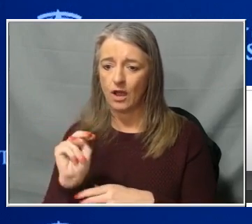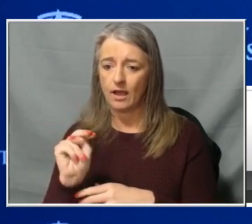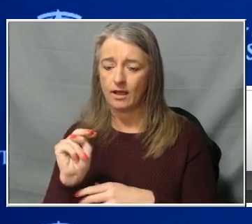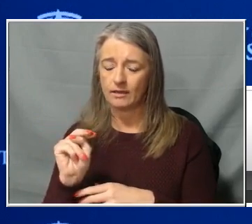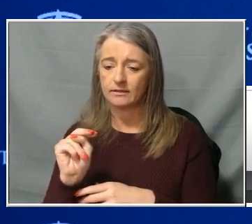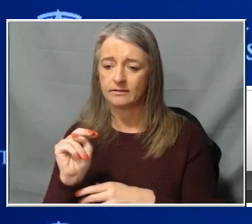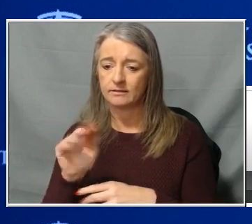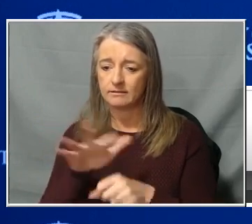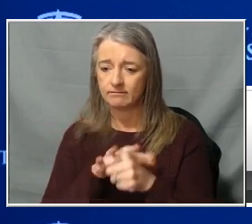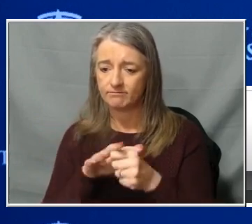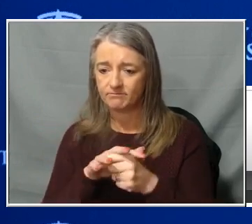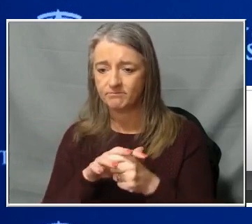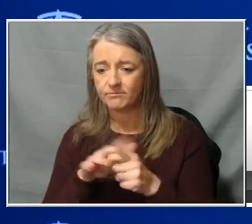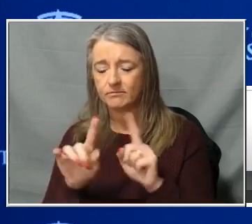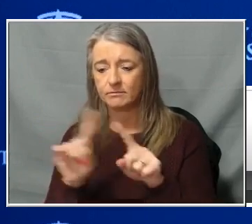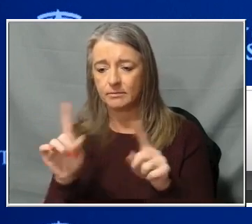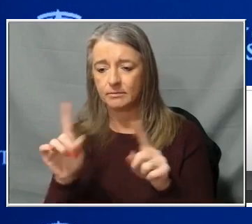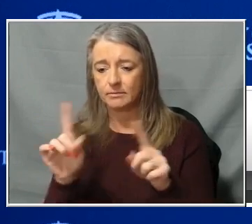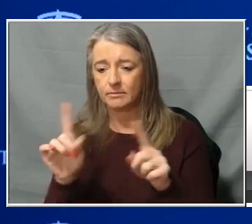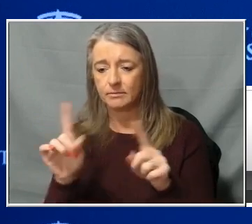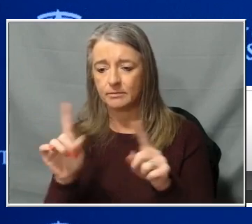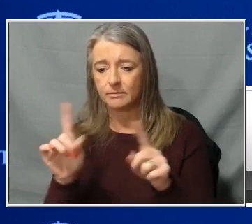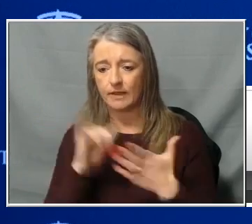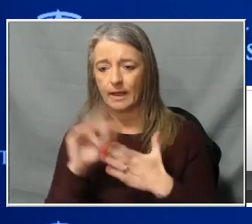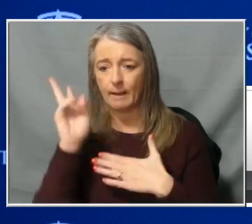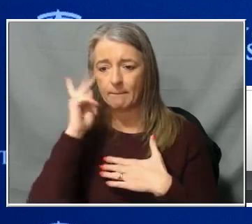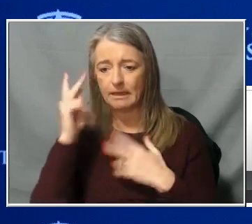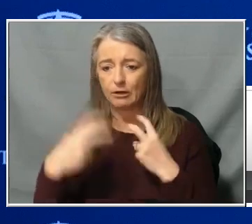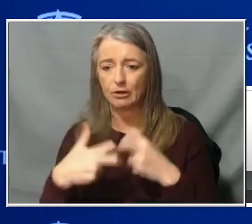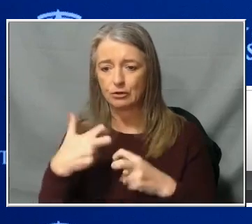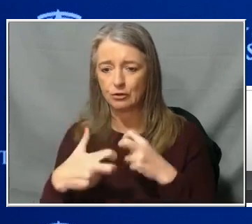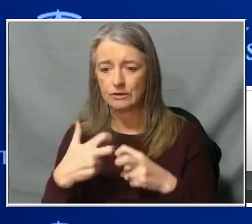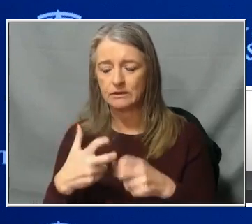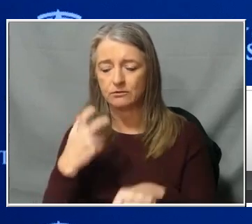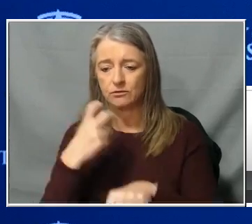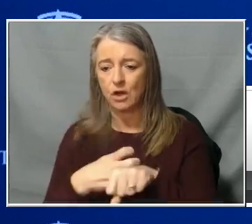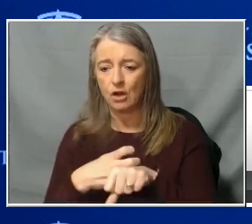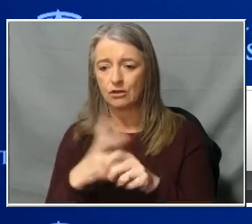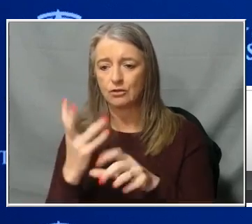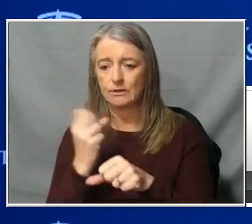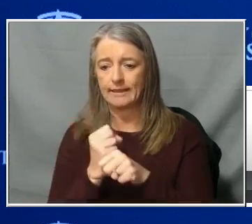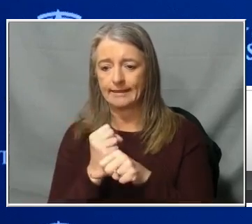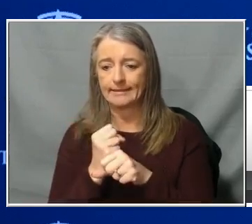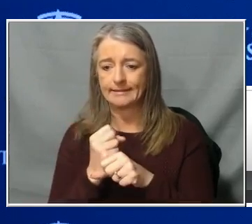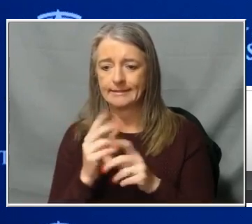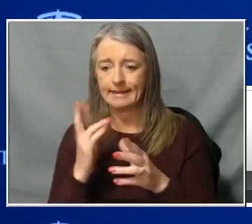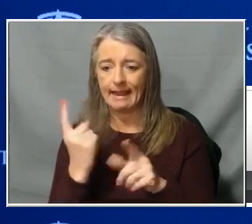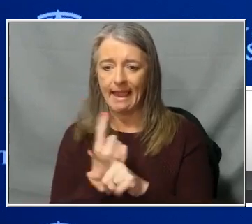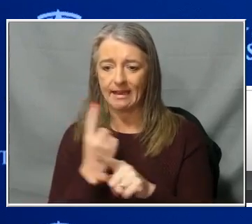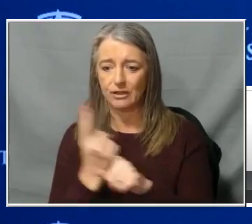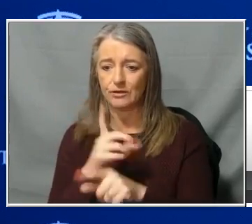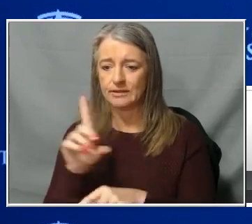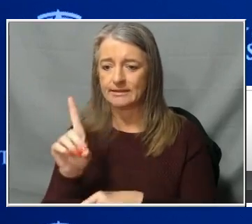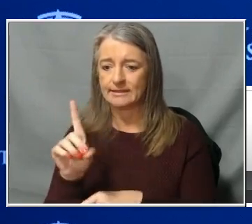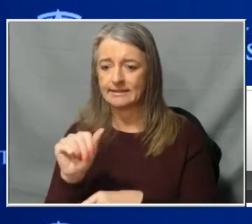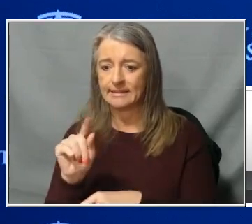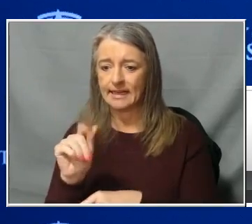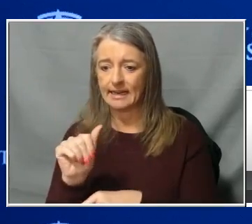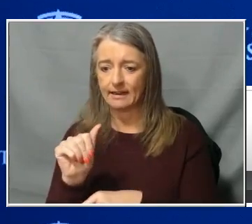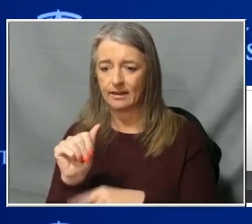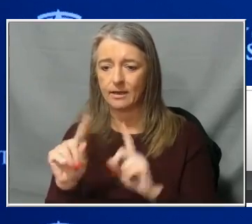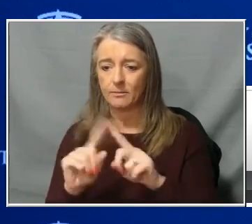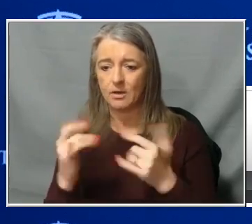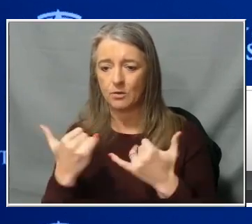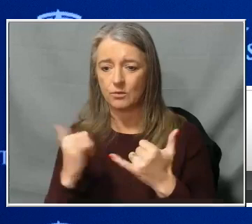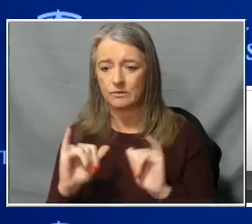But there are concerns for that and political issues, so it is hard to get accurate data, but we also